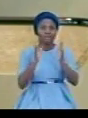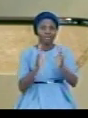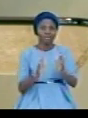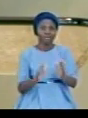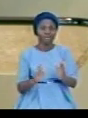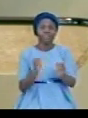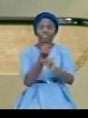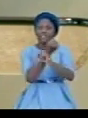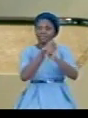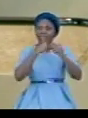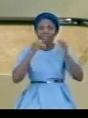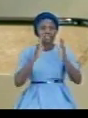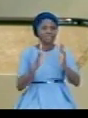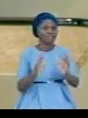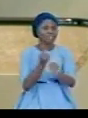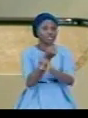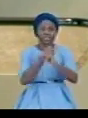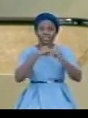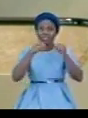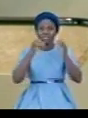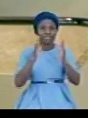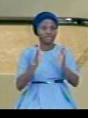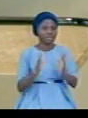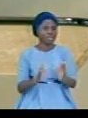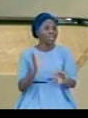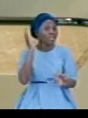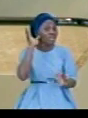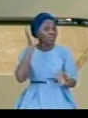Savior, Savior, Savior,